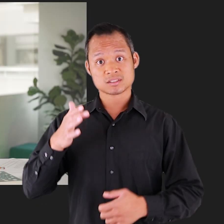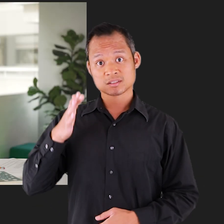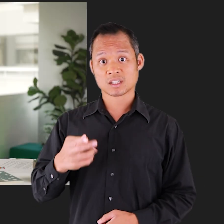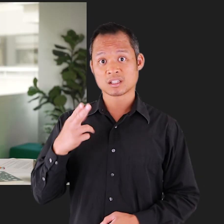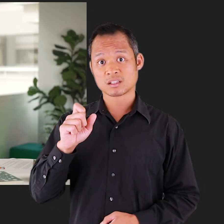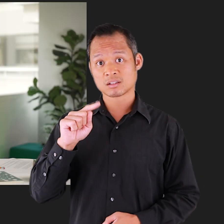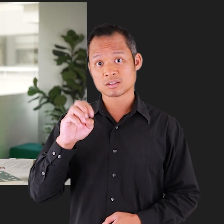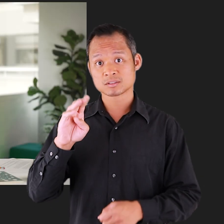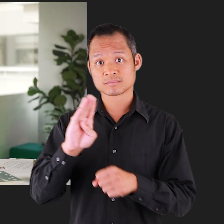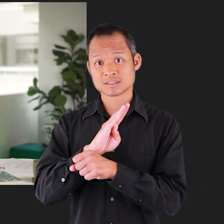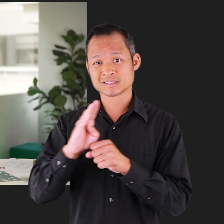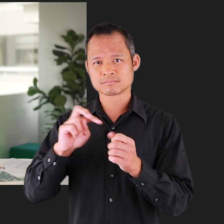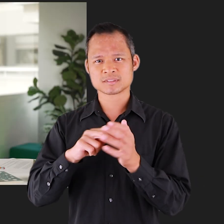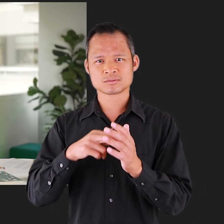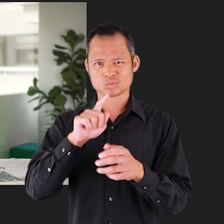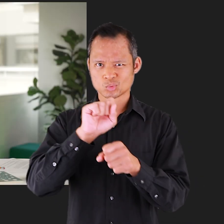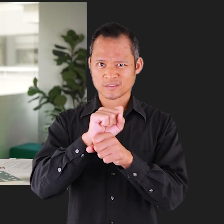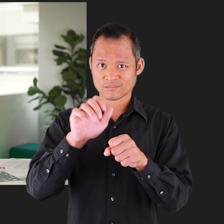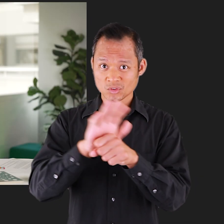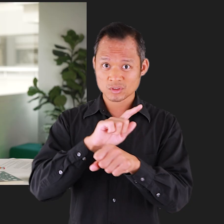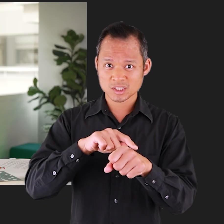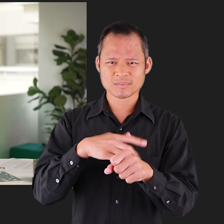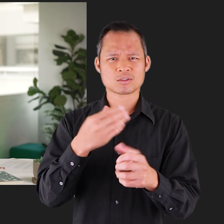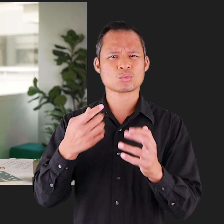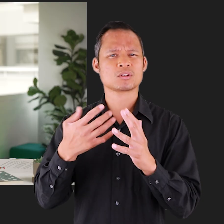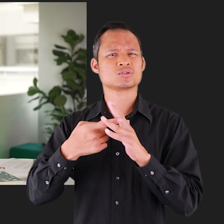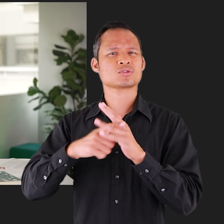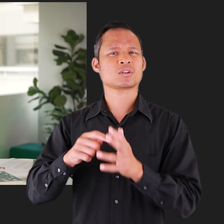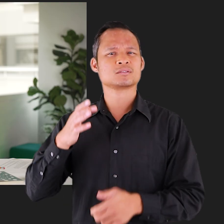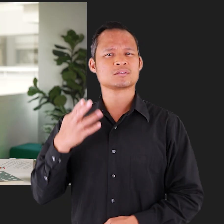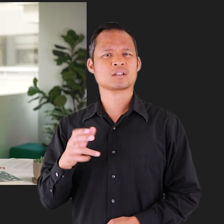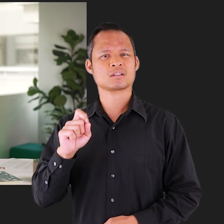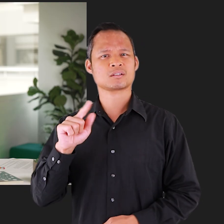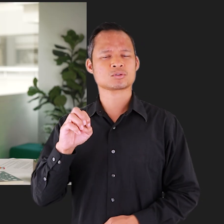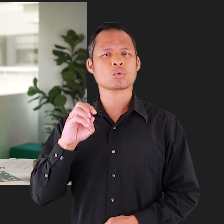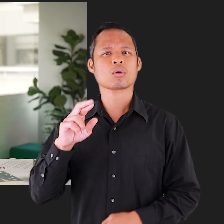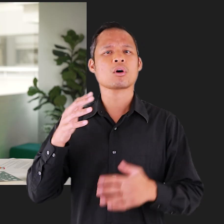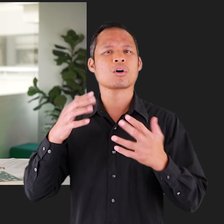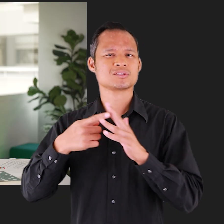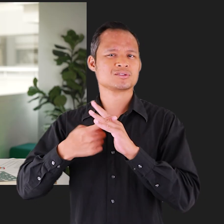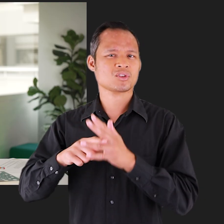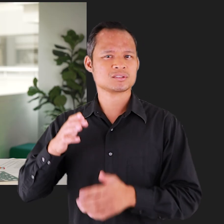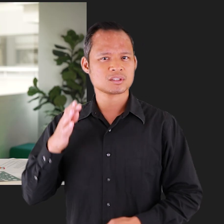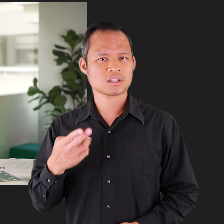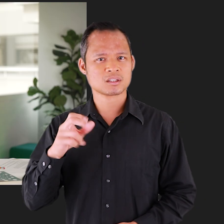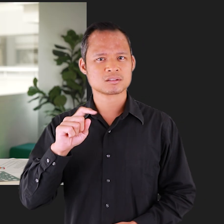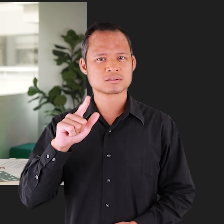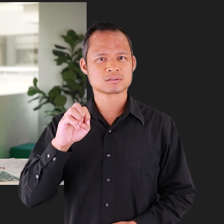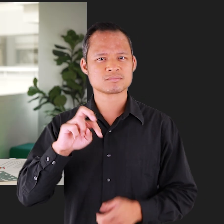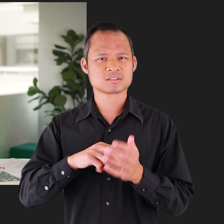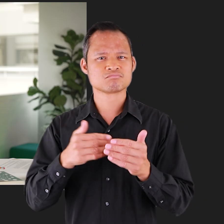For those doing a side hustle business, meaning you are working full-time and want to start or have started a side hustle business,